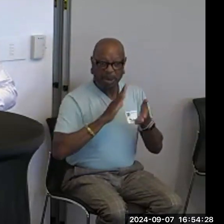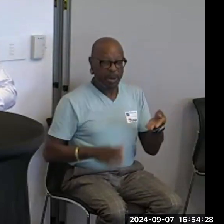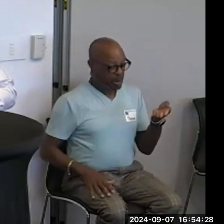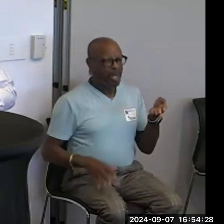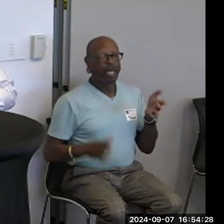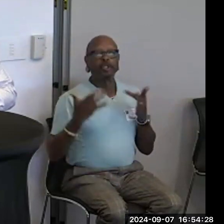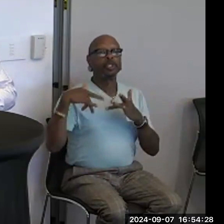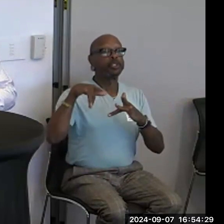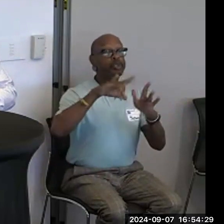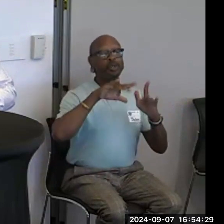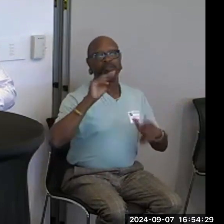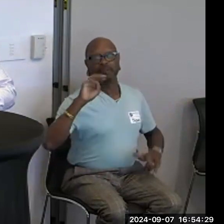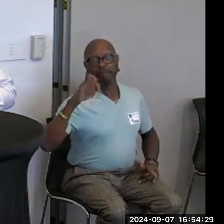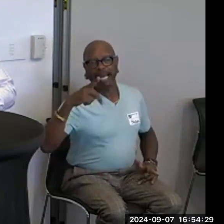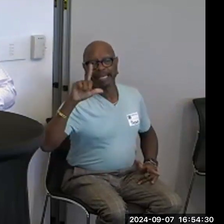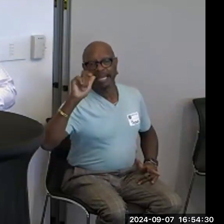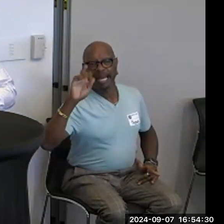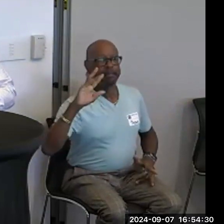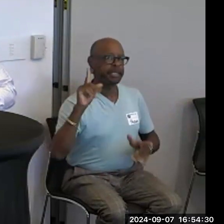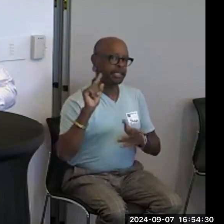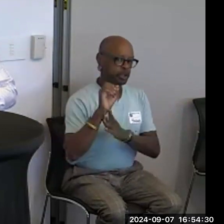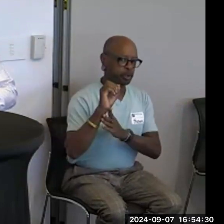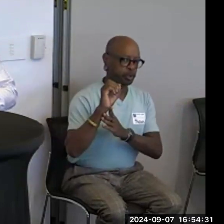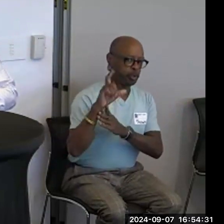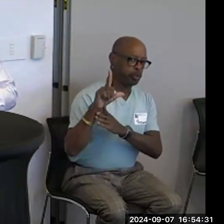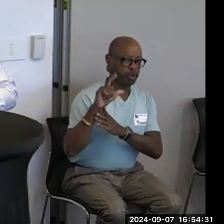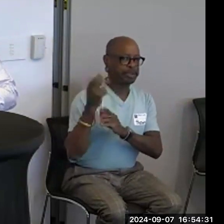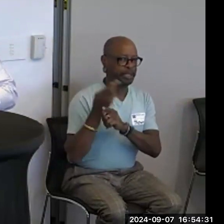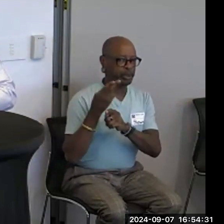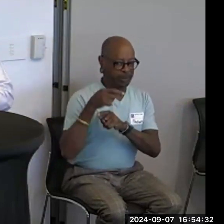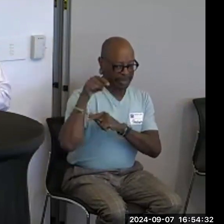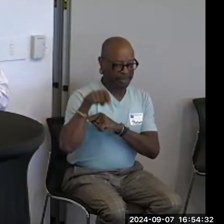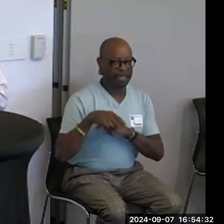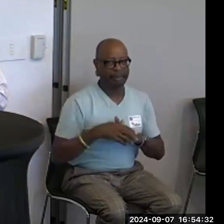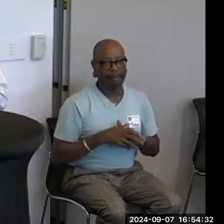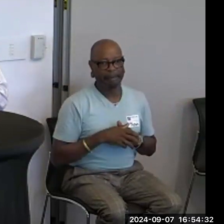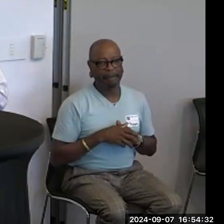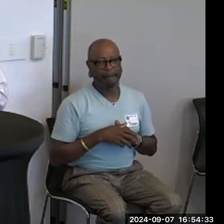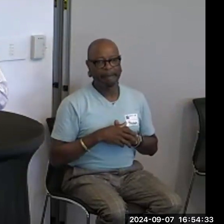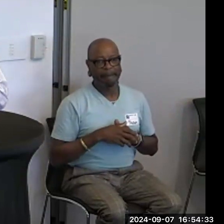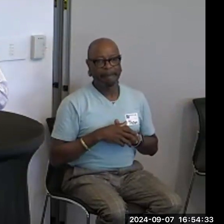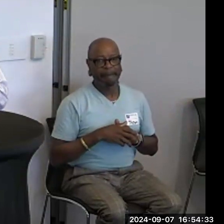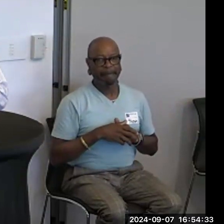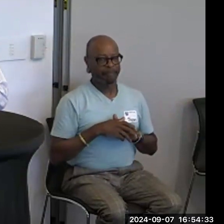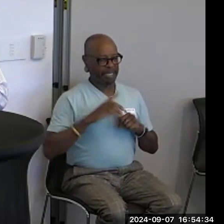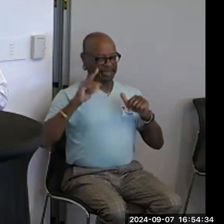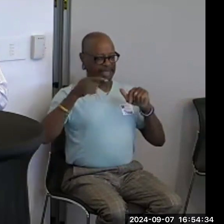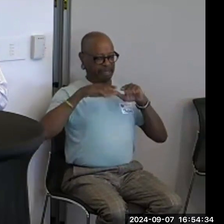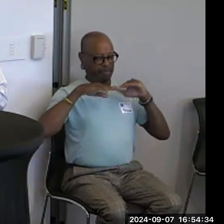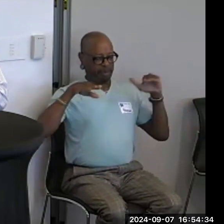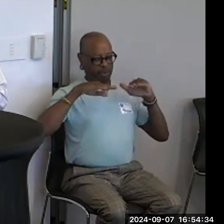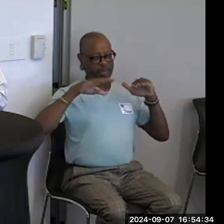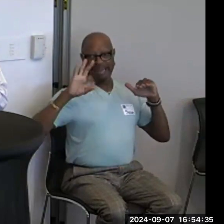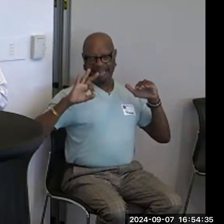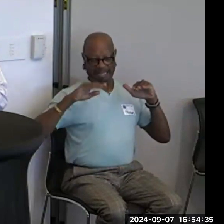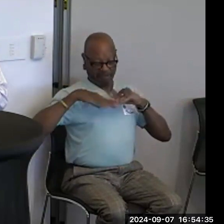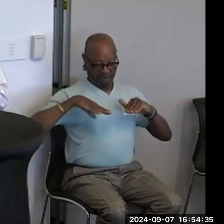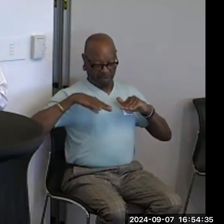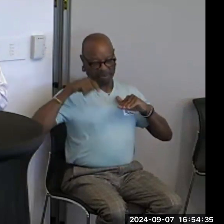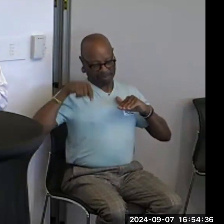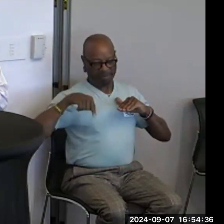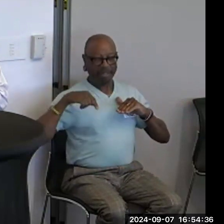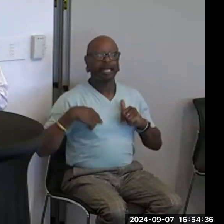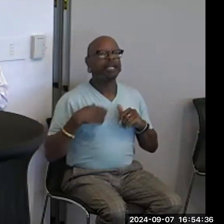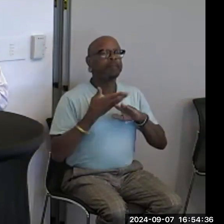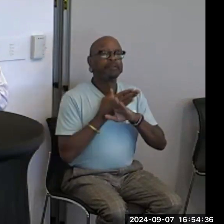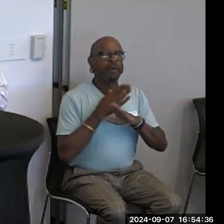tour maybe of the Mad Lab and the tools they use down there. And I just, before we go